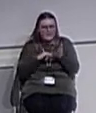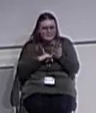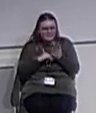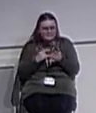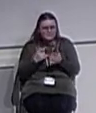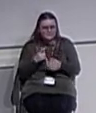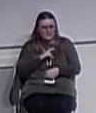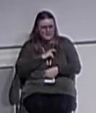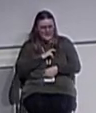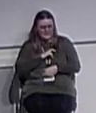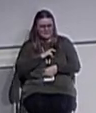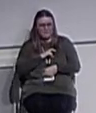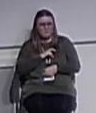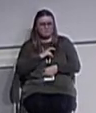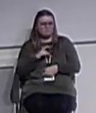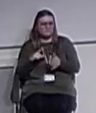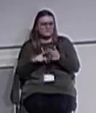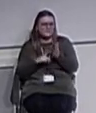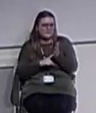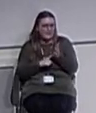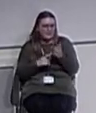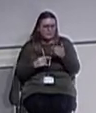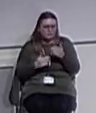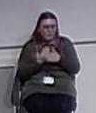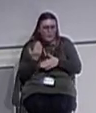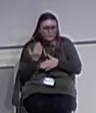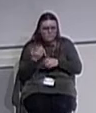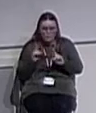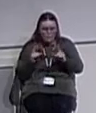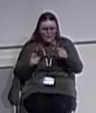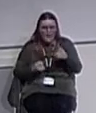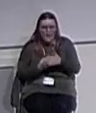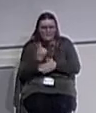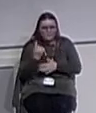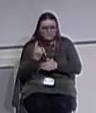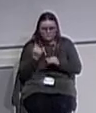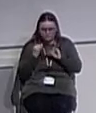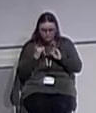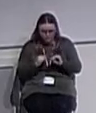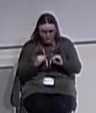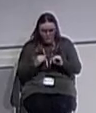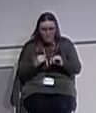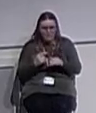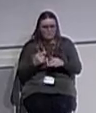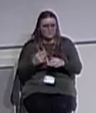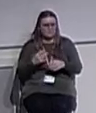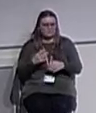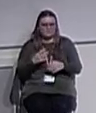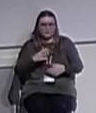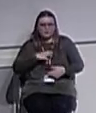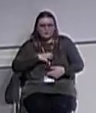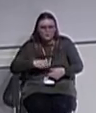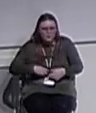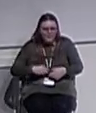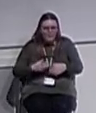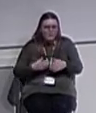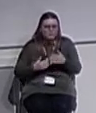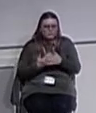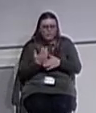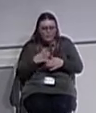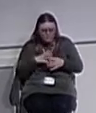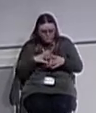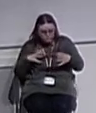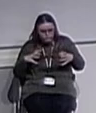growth. So what happens when it goes wrong, when all those checkpoints go wrong and we get tumour growth? So we